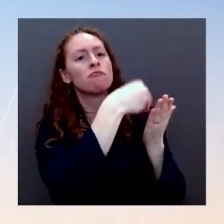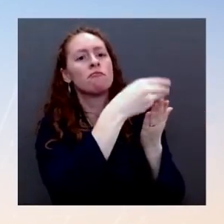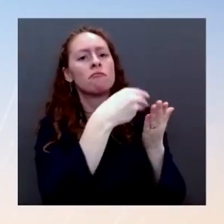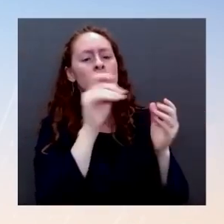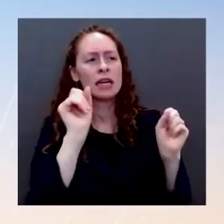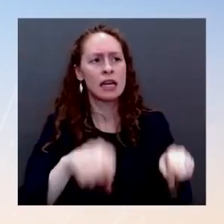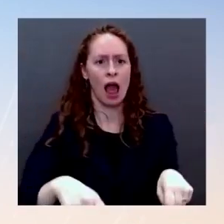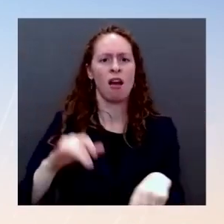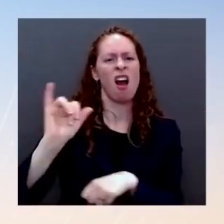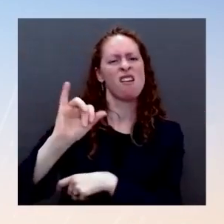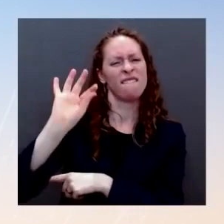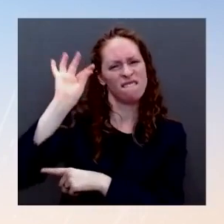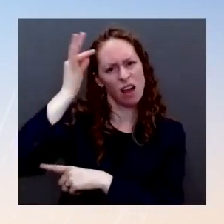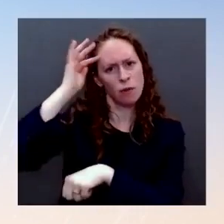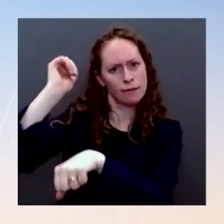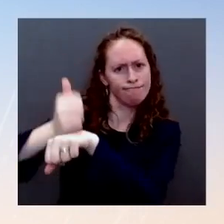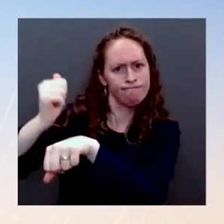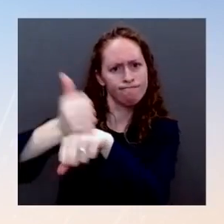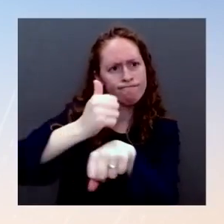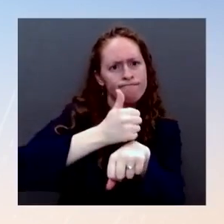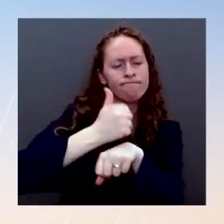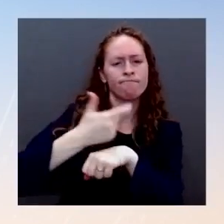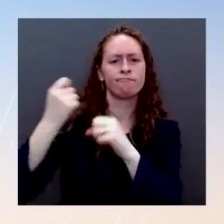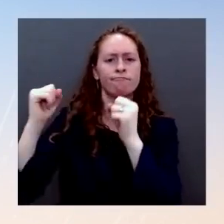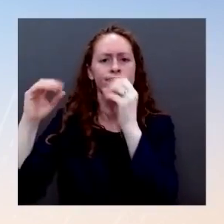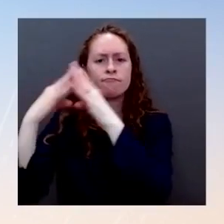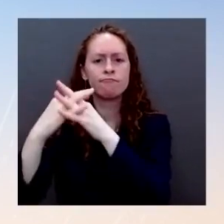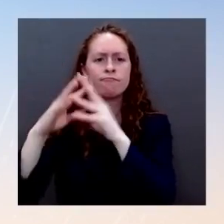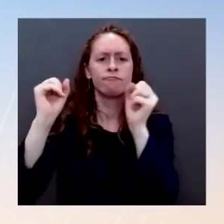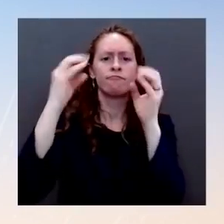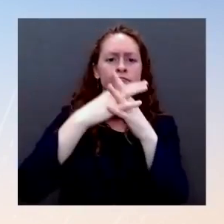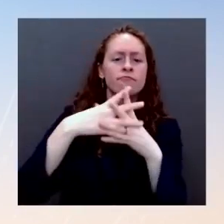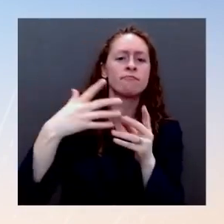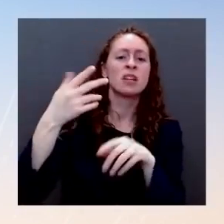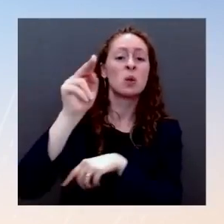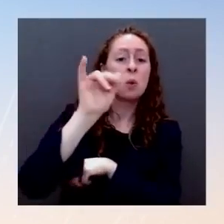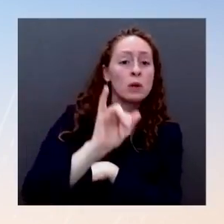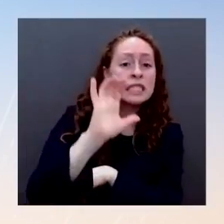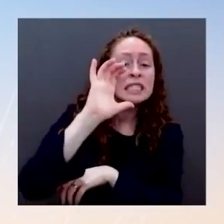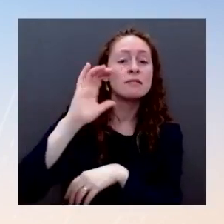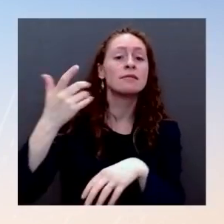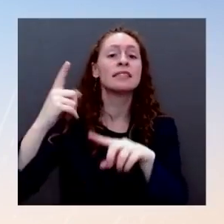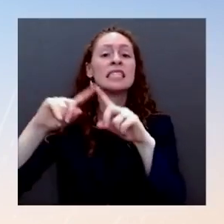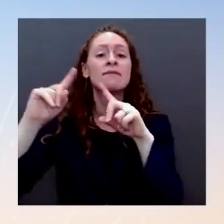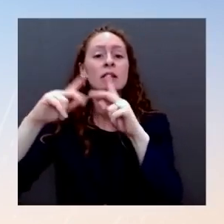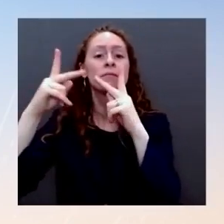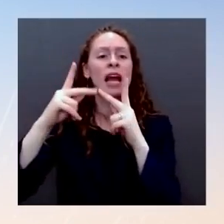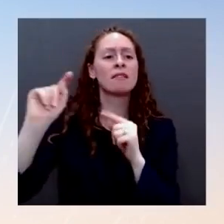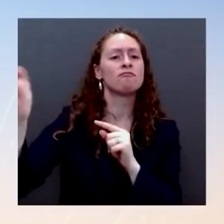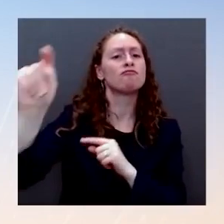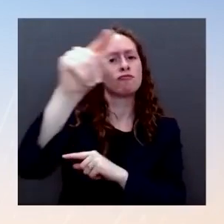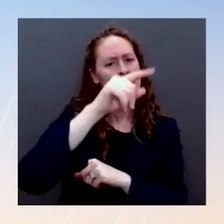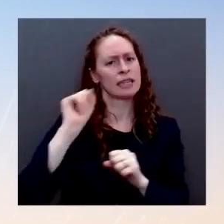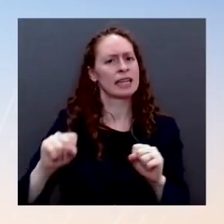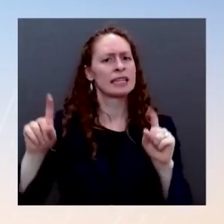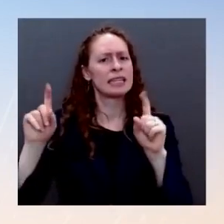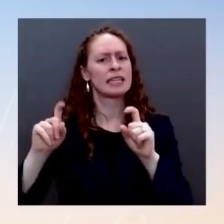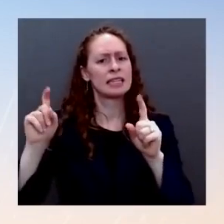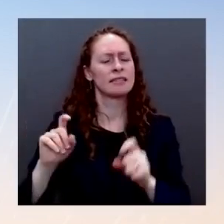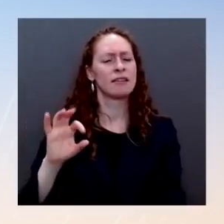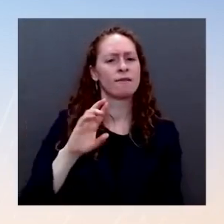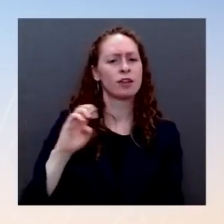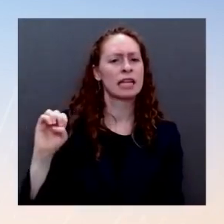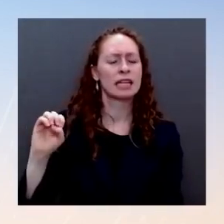have 20,000 free sites across the country. So we're not working on one channel. We are doing it as quickly as we can to get these 500